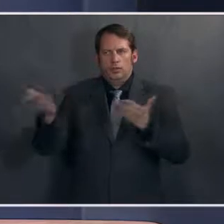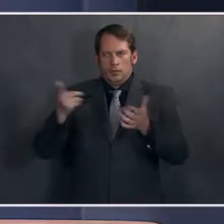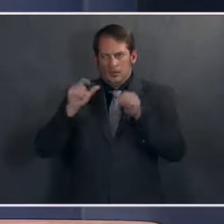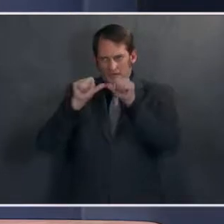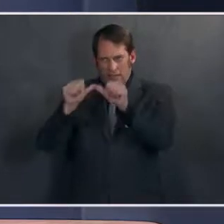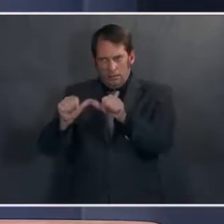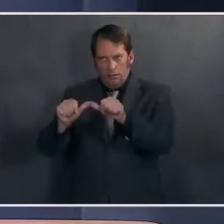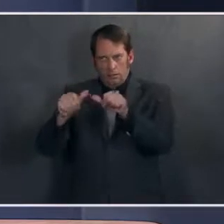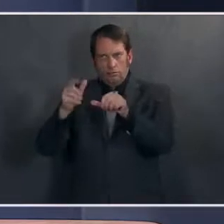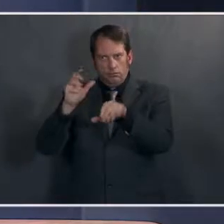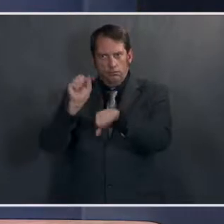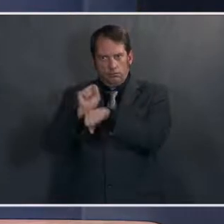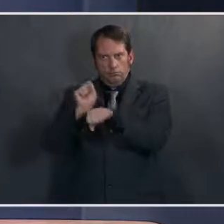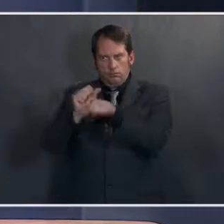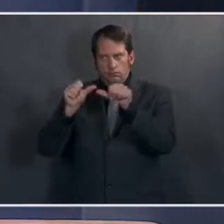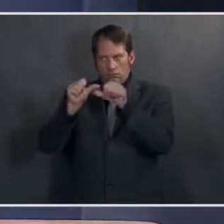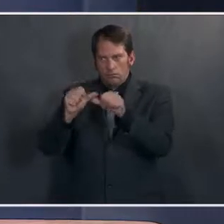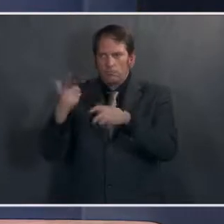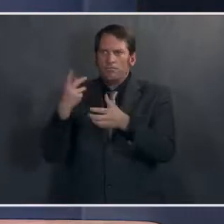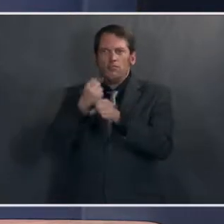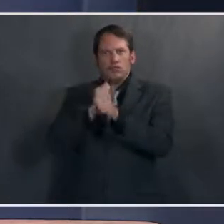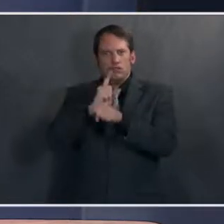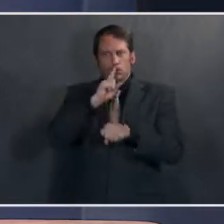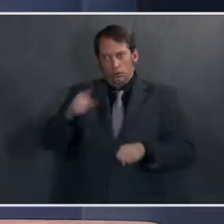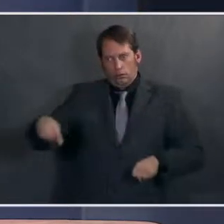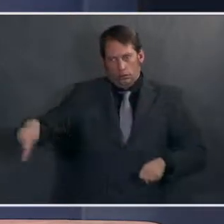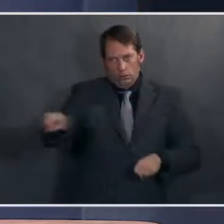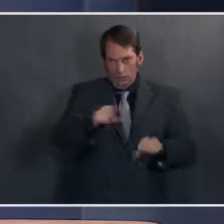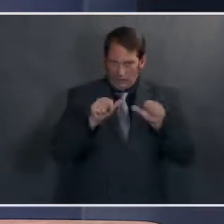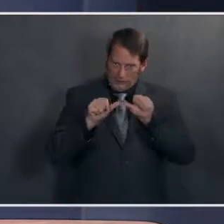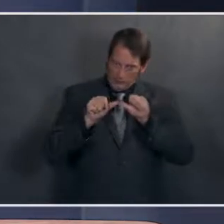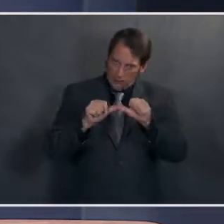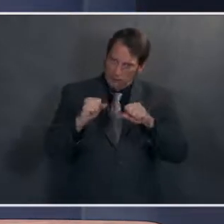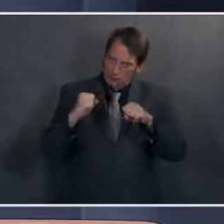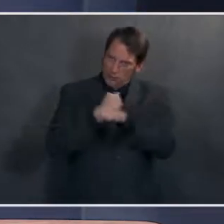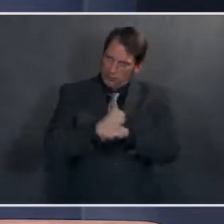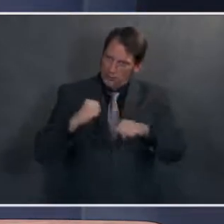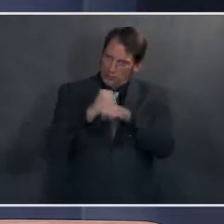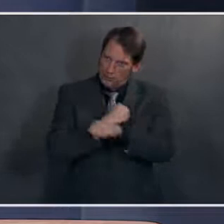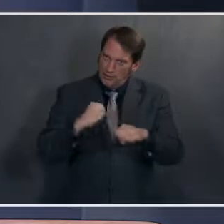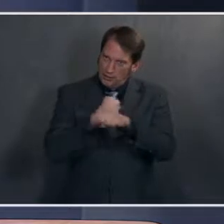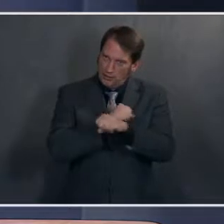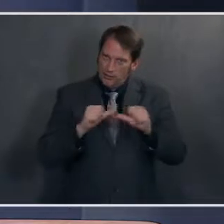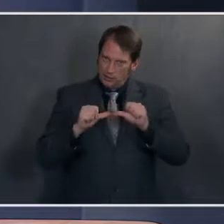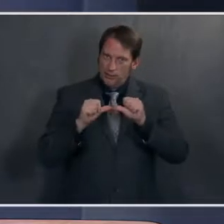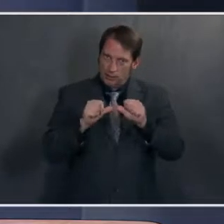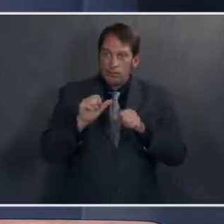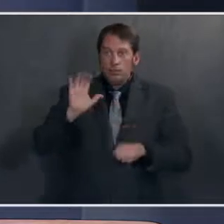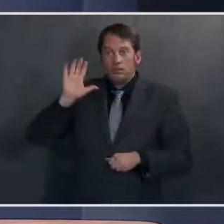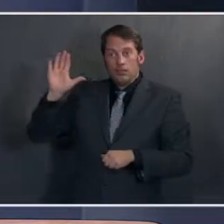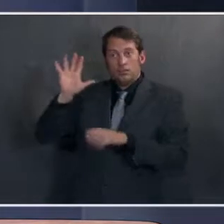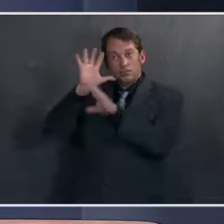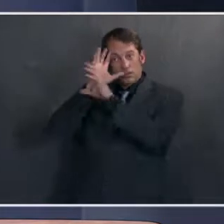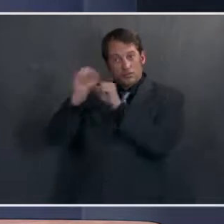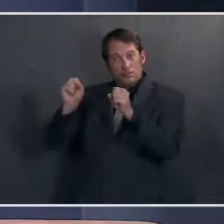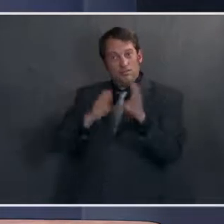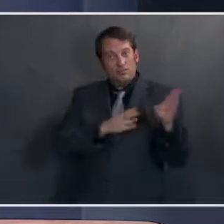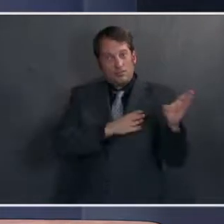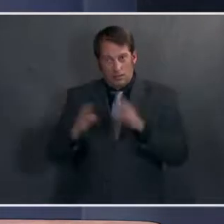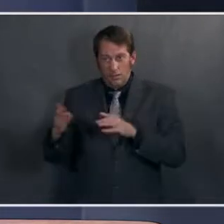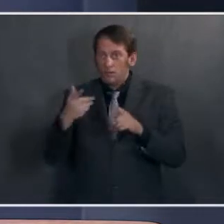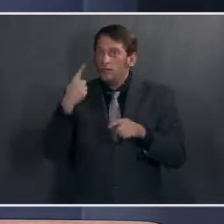fight employed. The president's plan would also assist the millions of families who are behind on their rent and facing